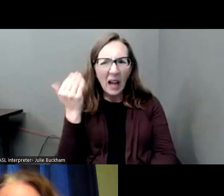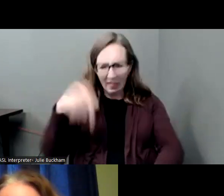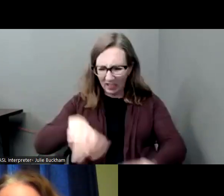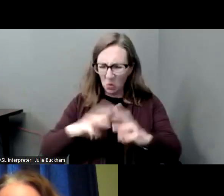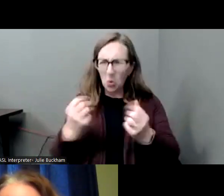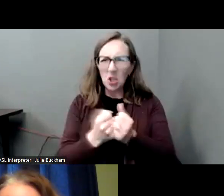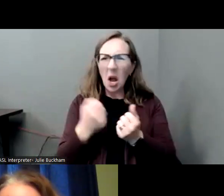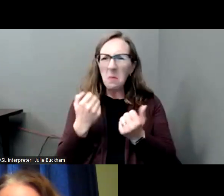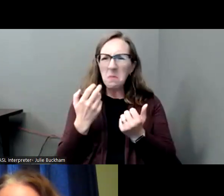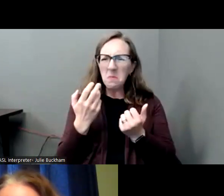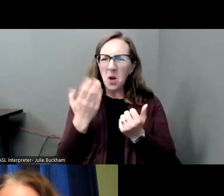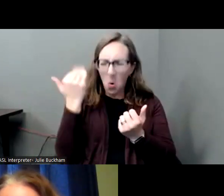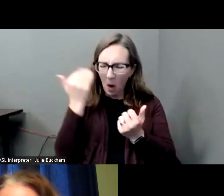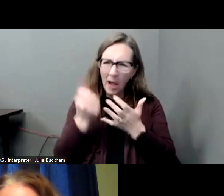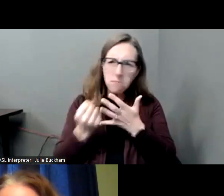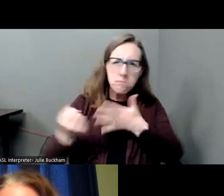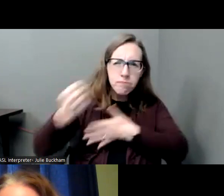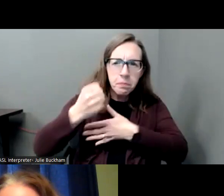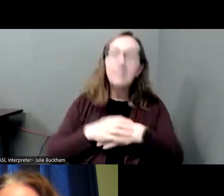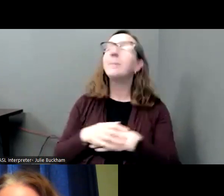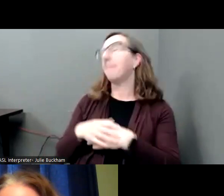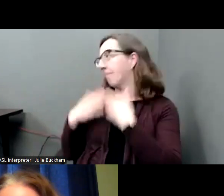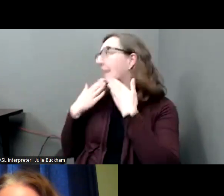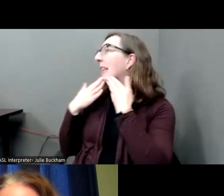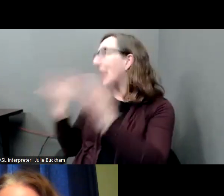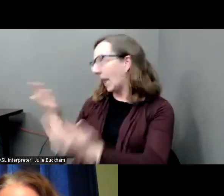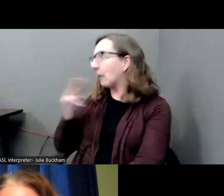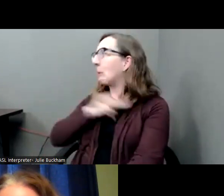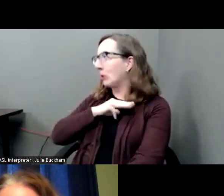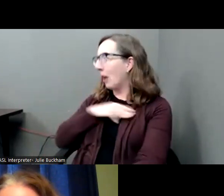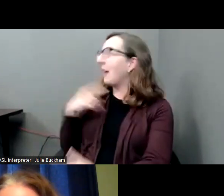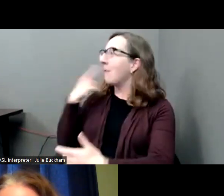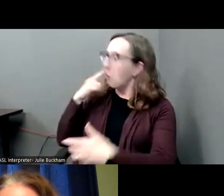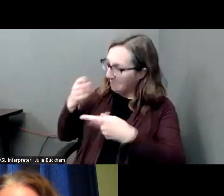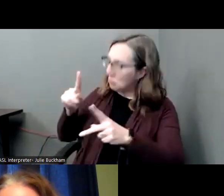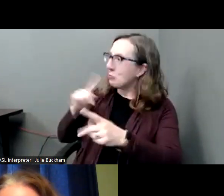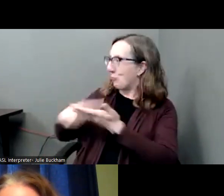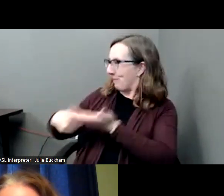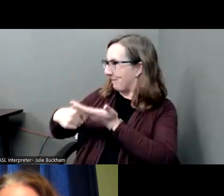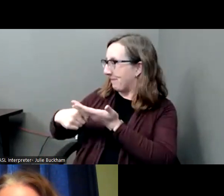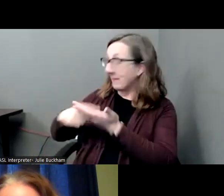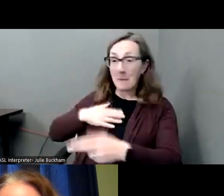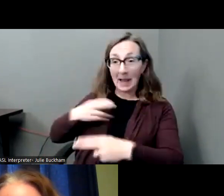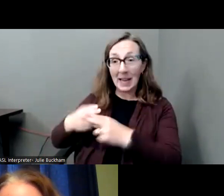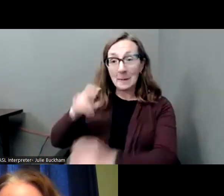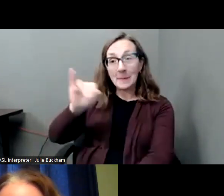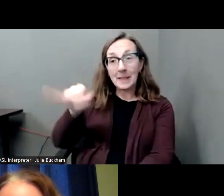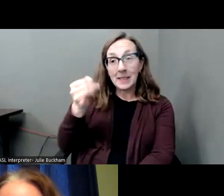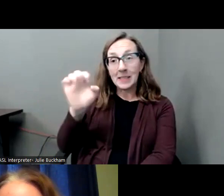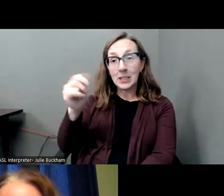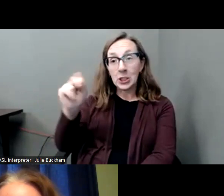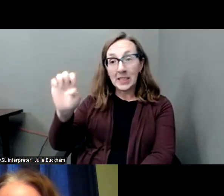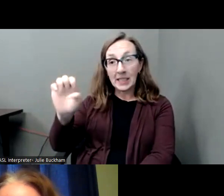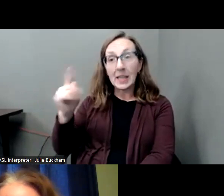today. Exactly. Thank you, Michelle, for giving me just a few minutes to talk to you all. My name is Jeannie Taylor, and as Michelle just